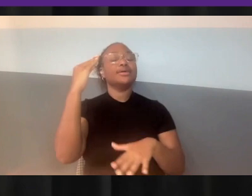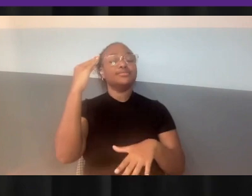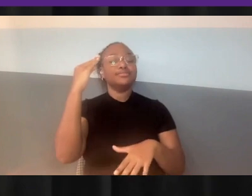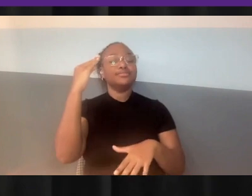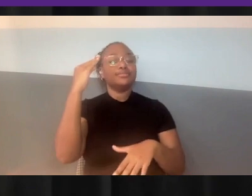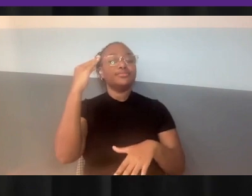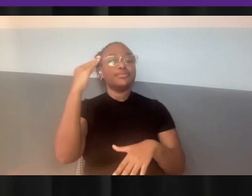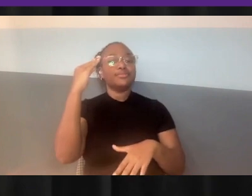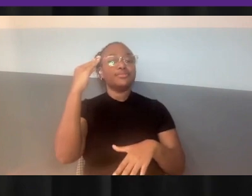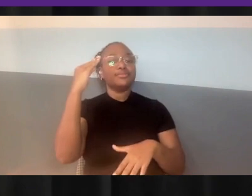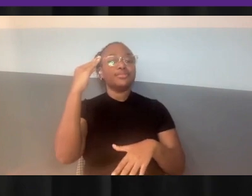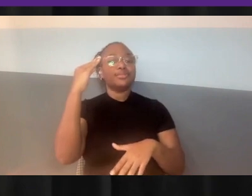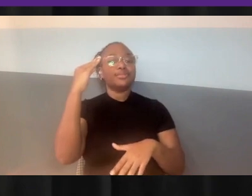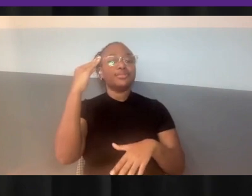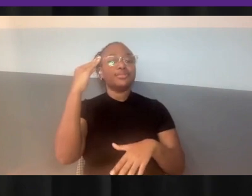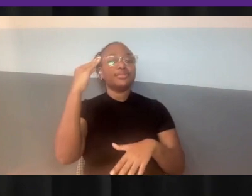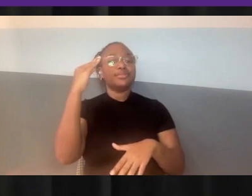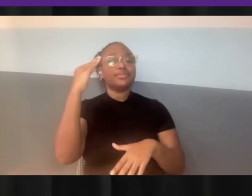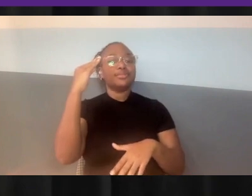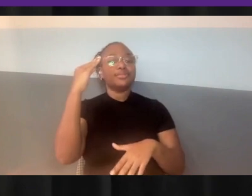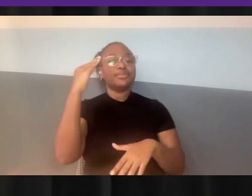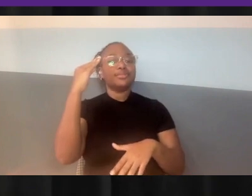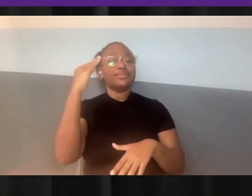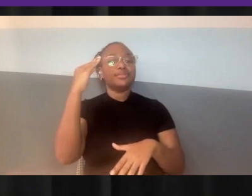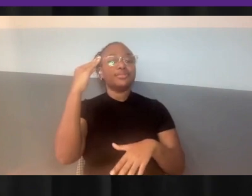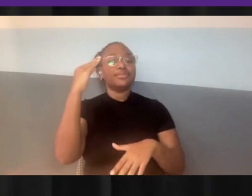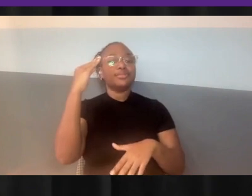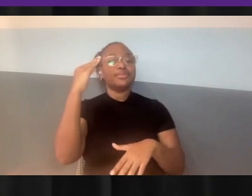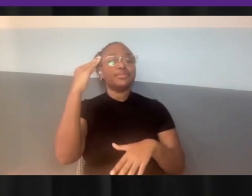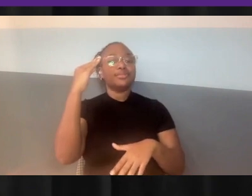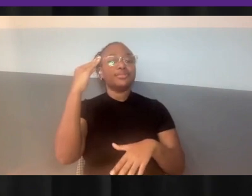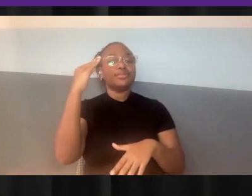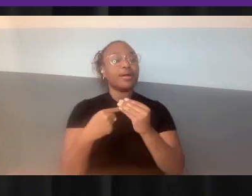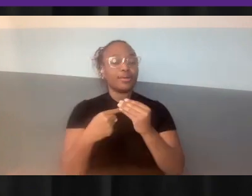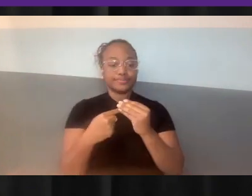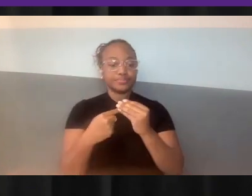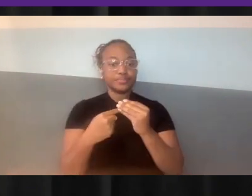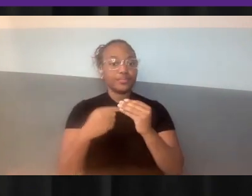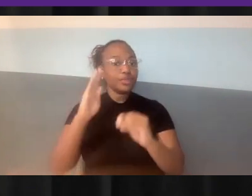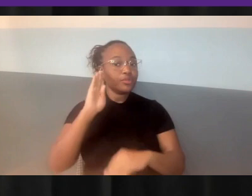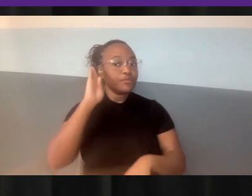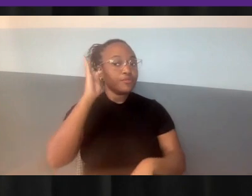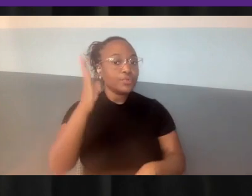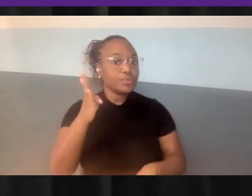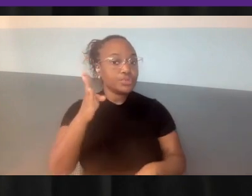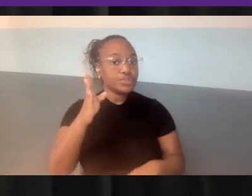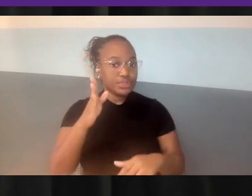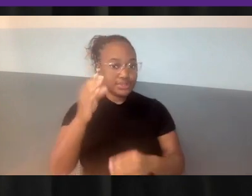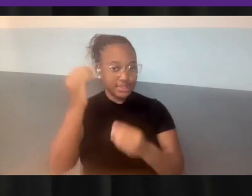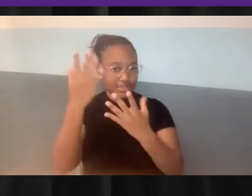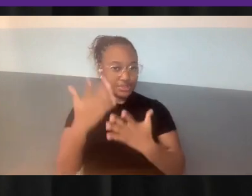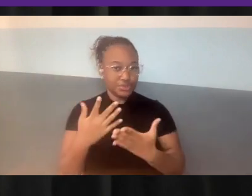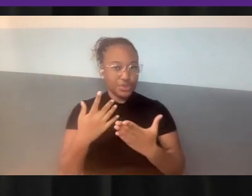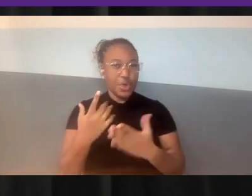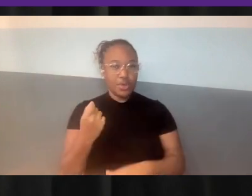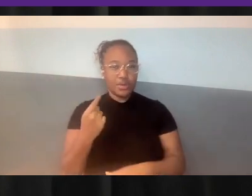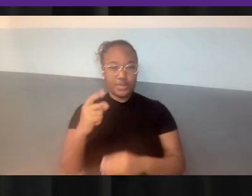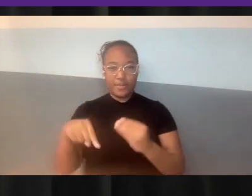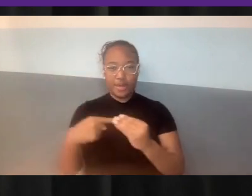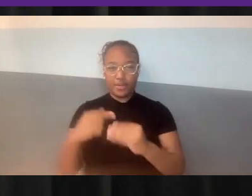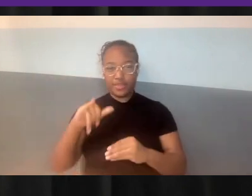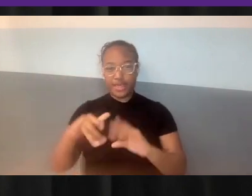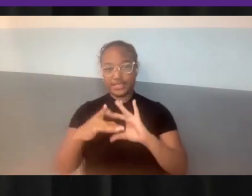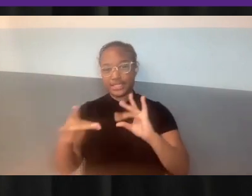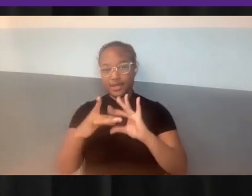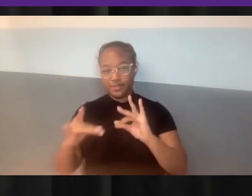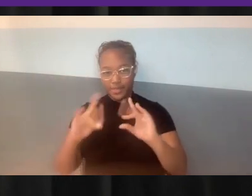thinking about those futures? And tell us a little bit about that statement and what it means to you, and what it then, how it